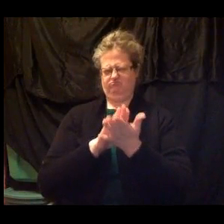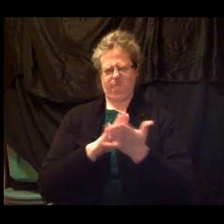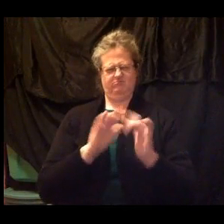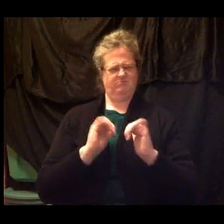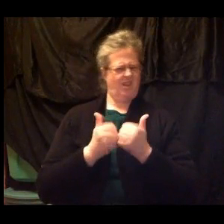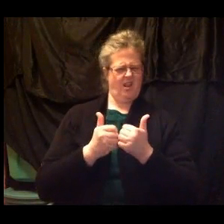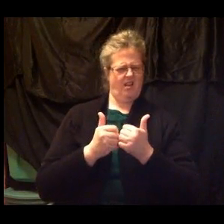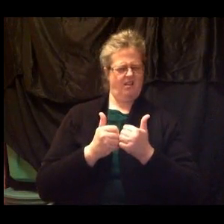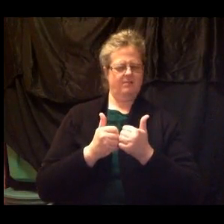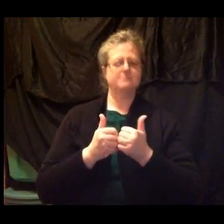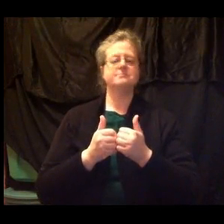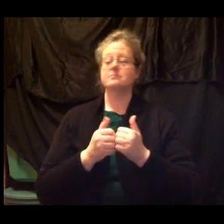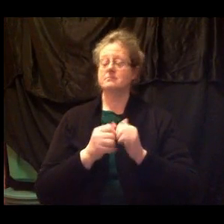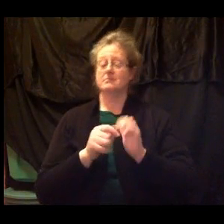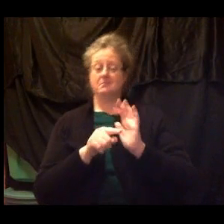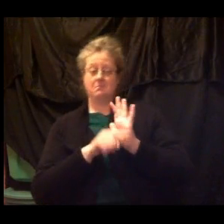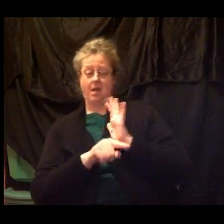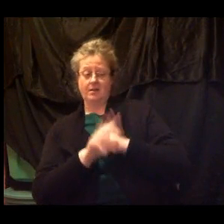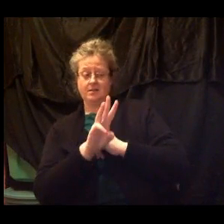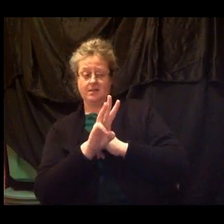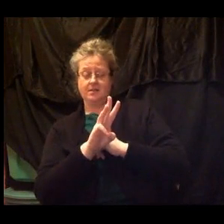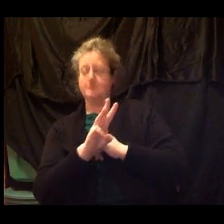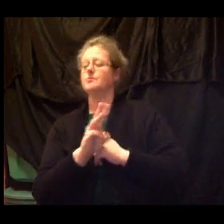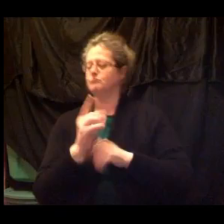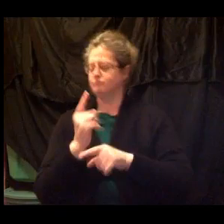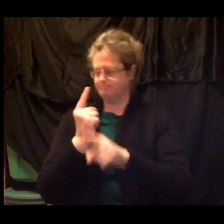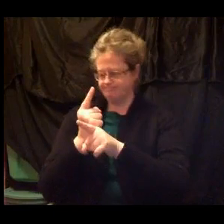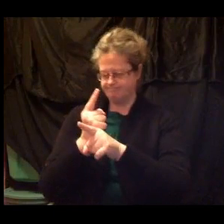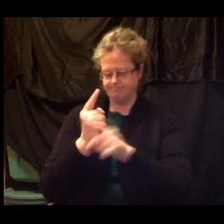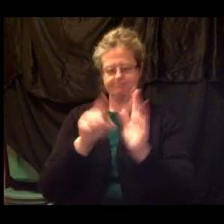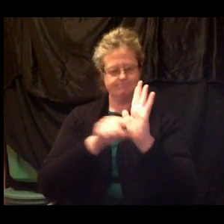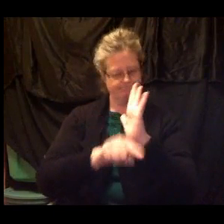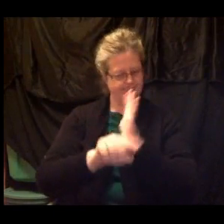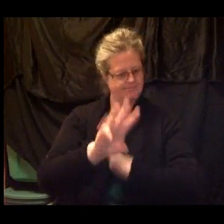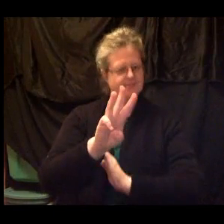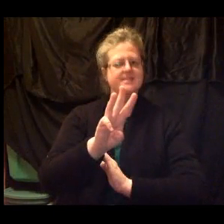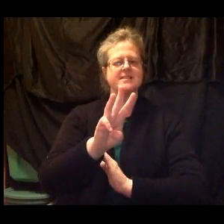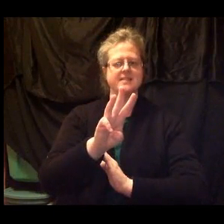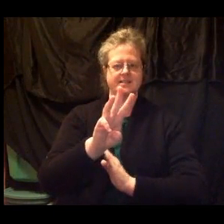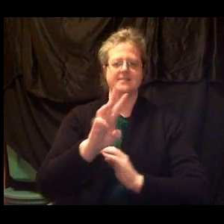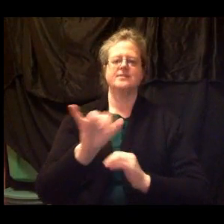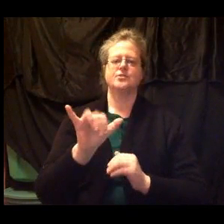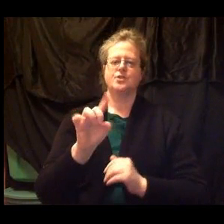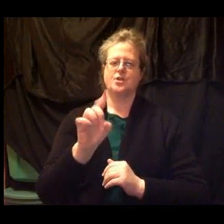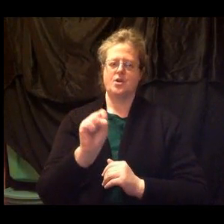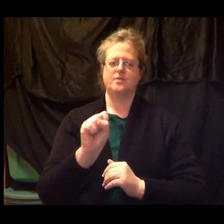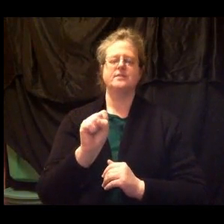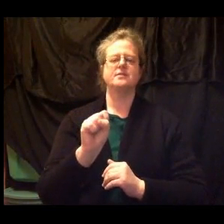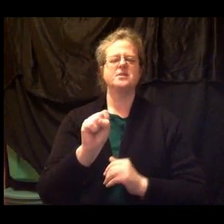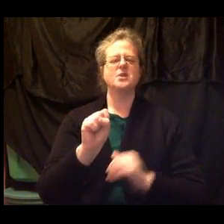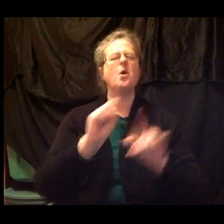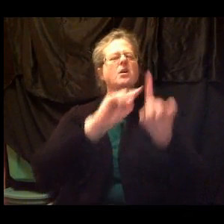-6. -6. There you go. Or -6 yards. Probably should keep the the label with it. So there's all sorts